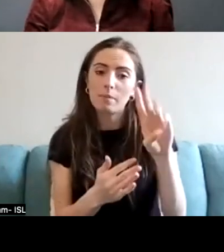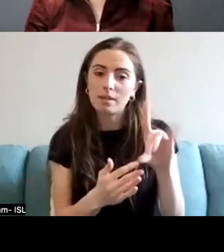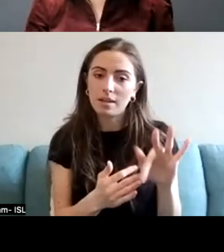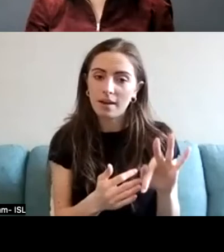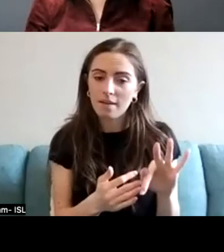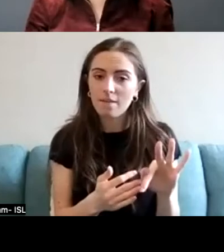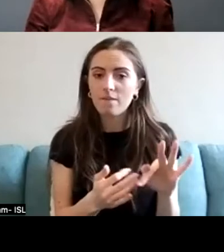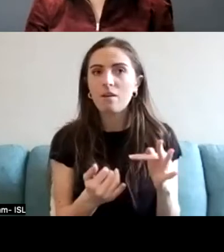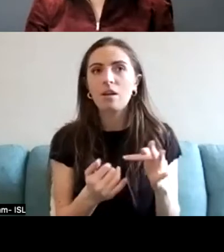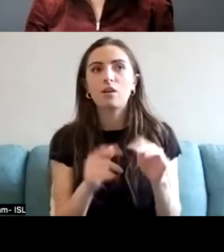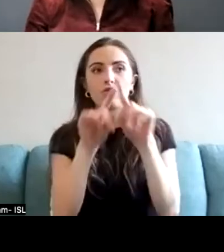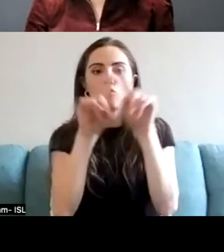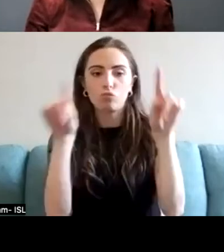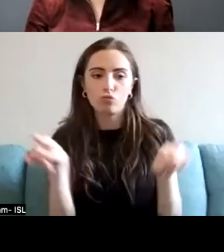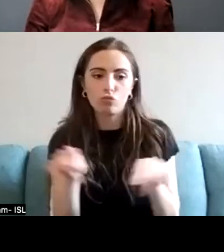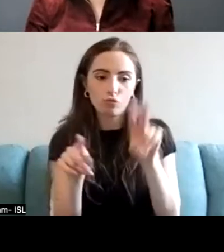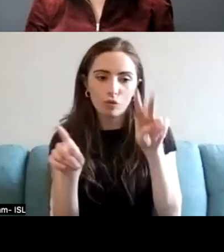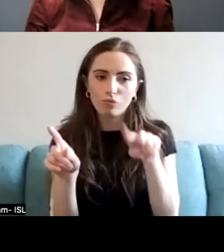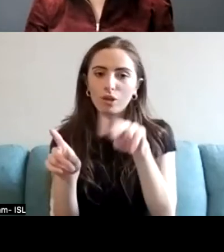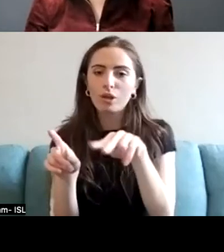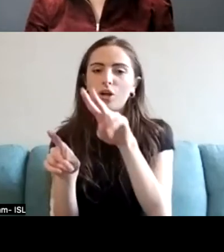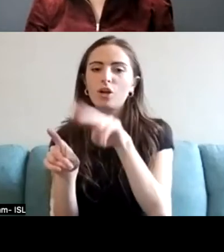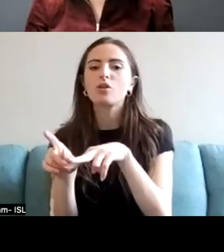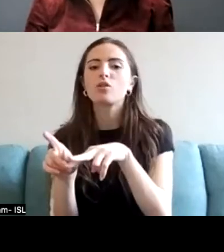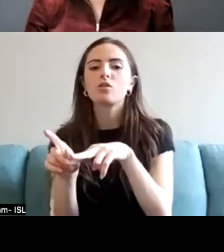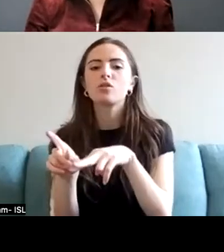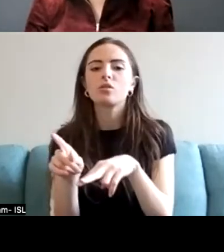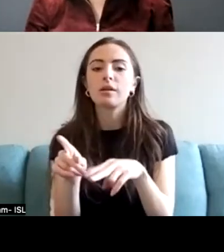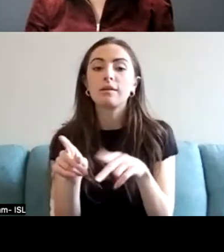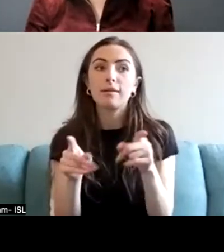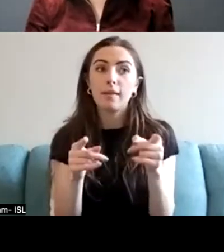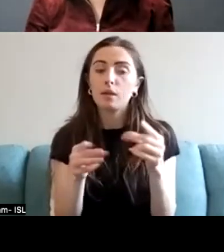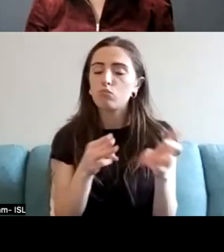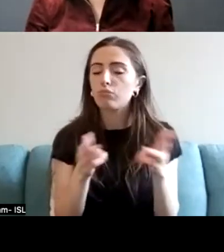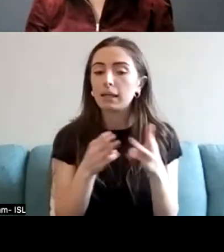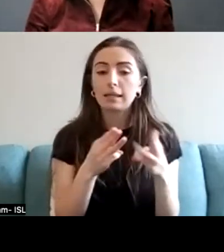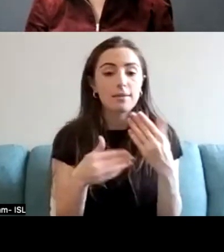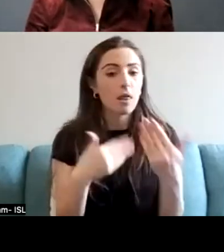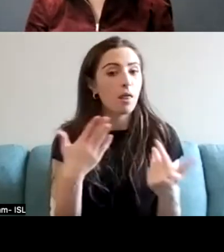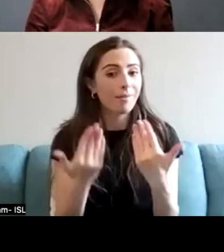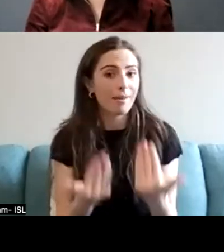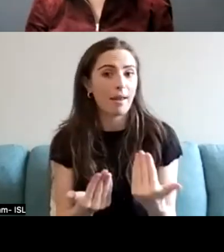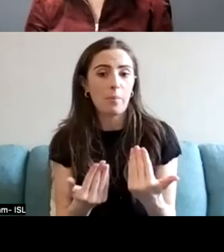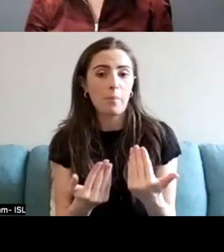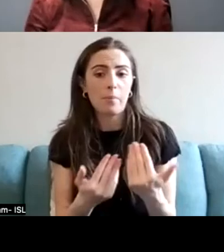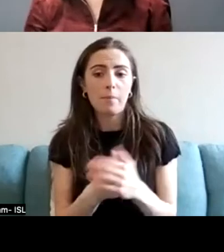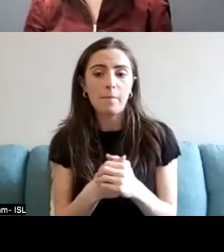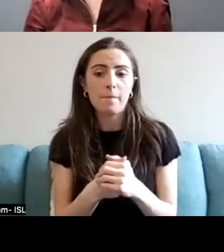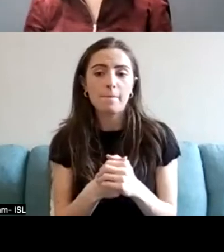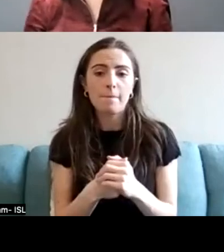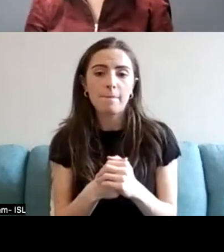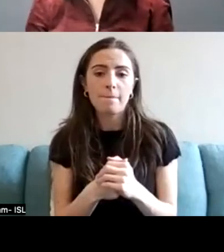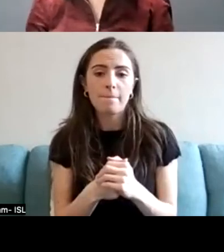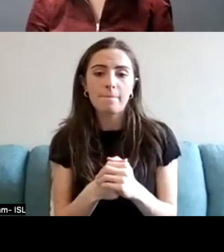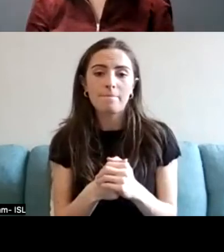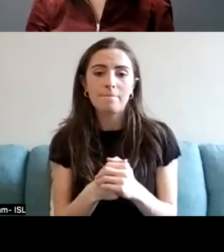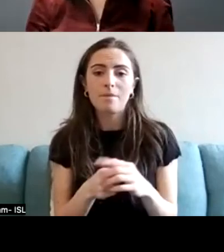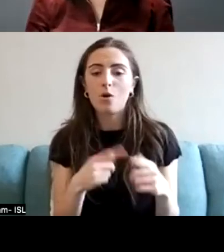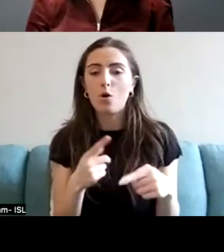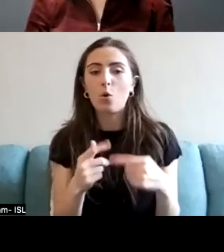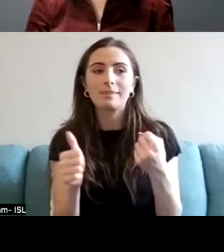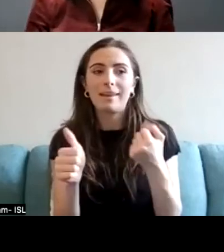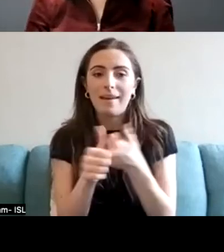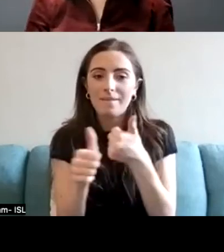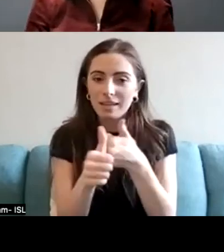screen readers in mind. That practice coming in more, and I'll always be an advocate for closed